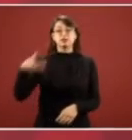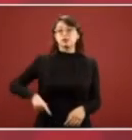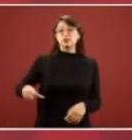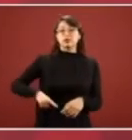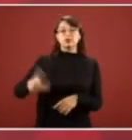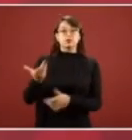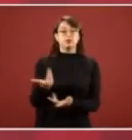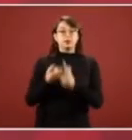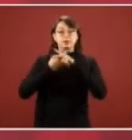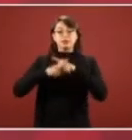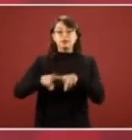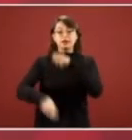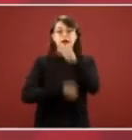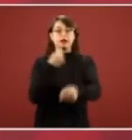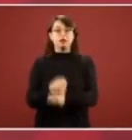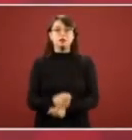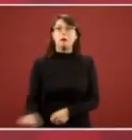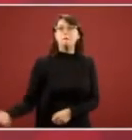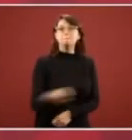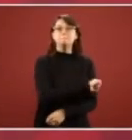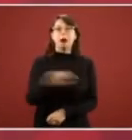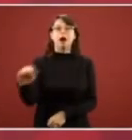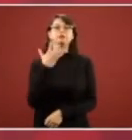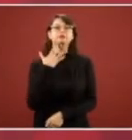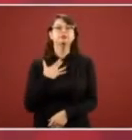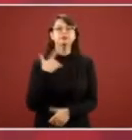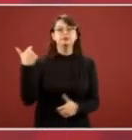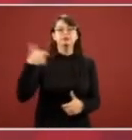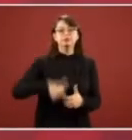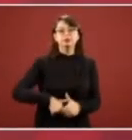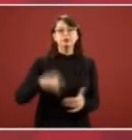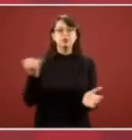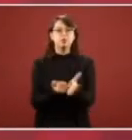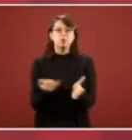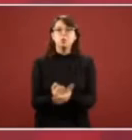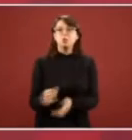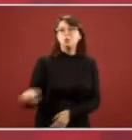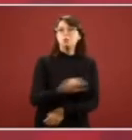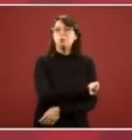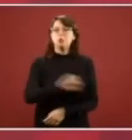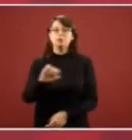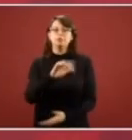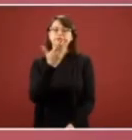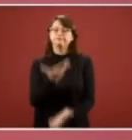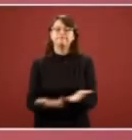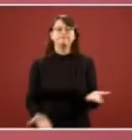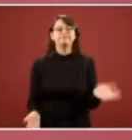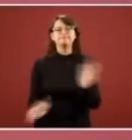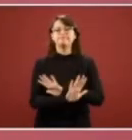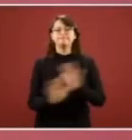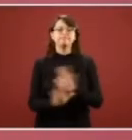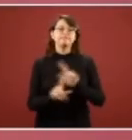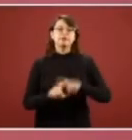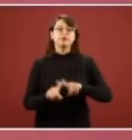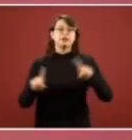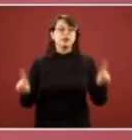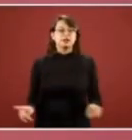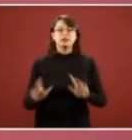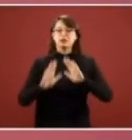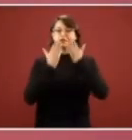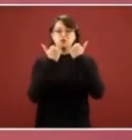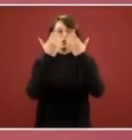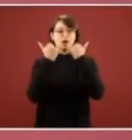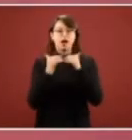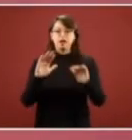Ya no hay eso. But that doesn't exist anymore. Y no va a haber en todo el año. And we will not increase it all